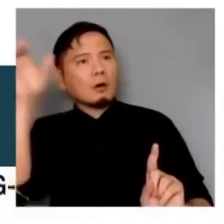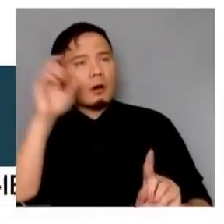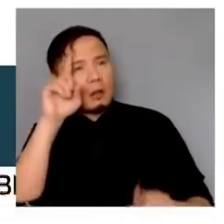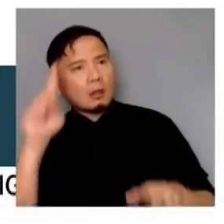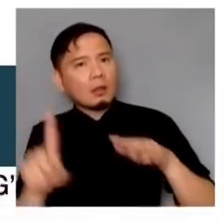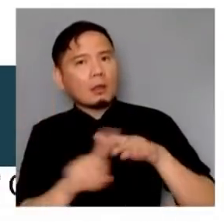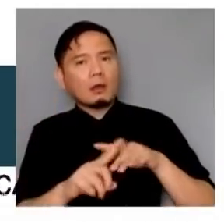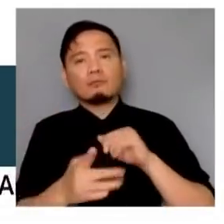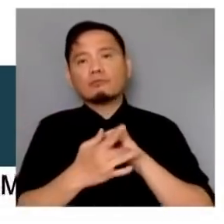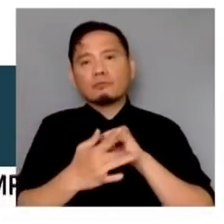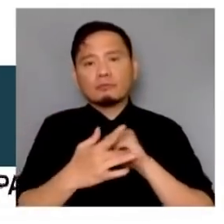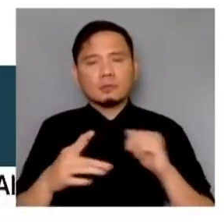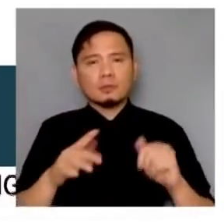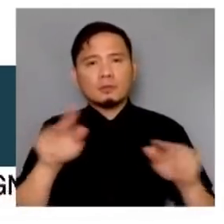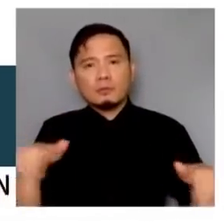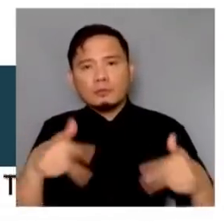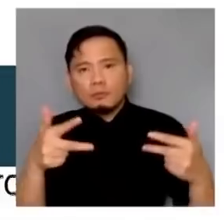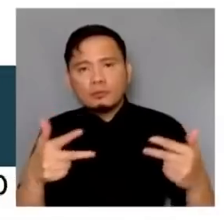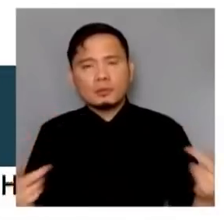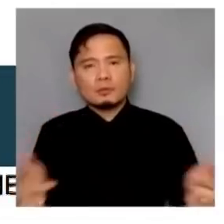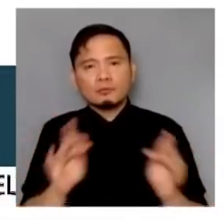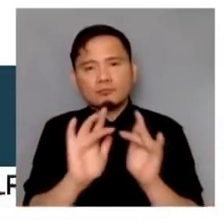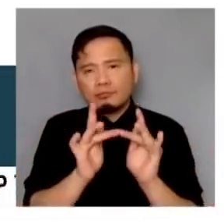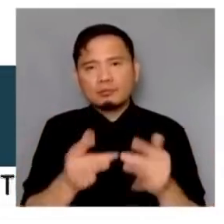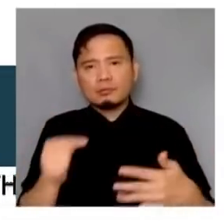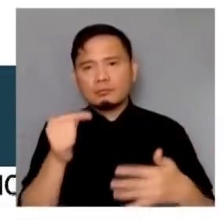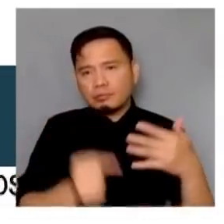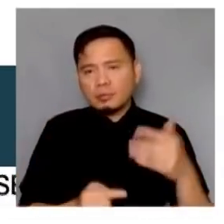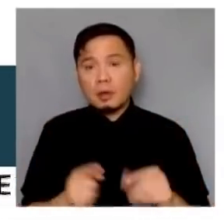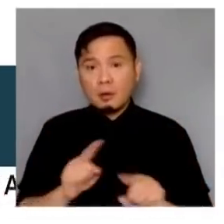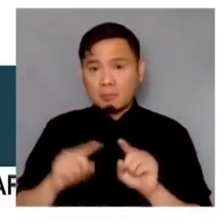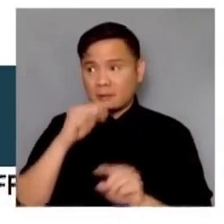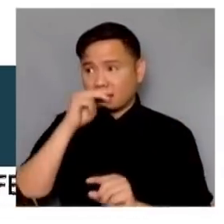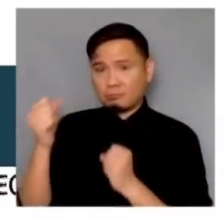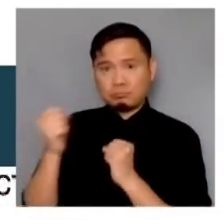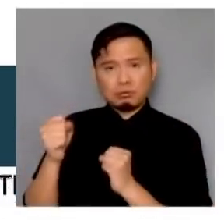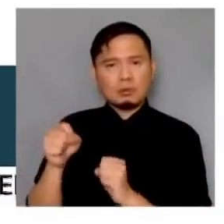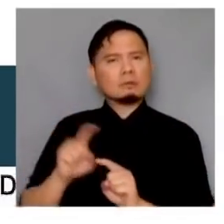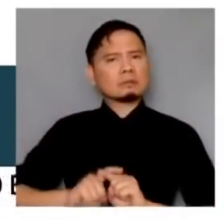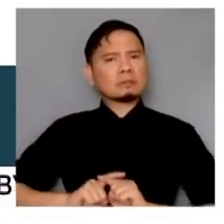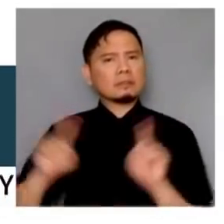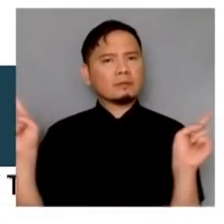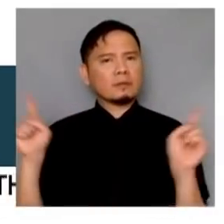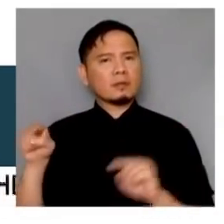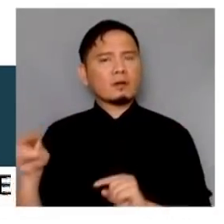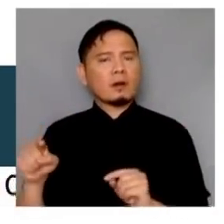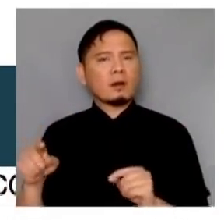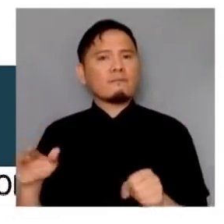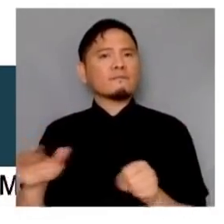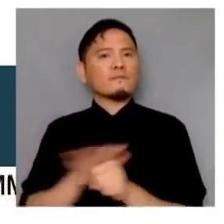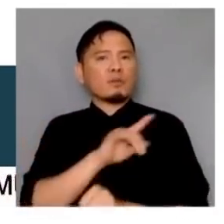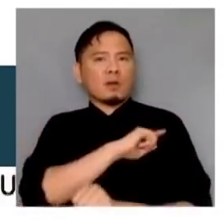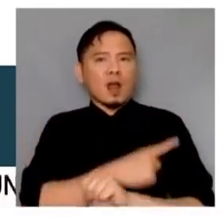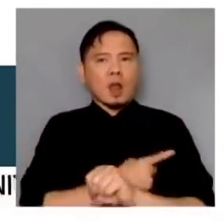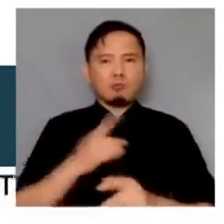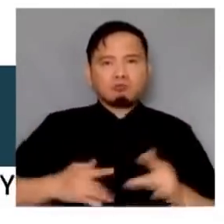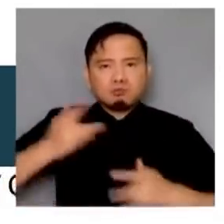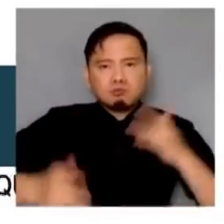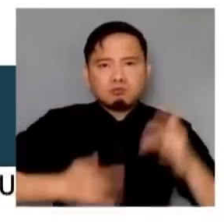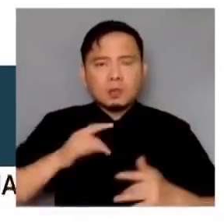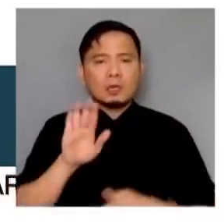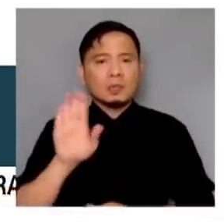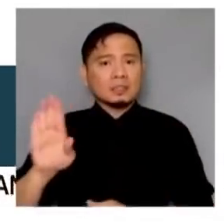e-rally, e-campaigns. But si Senator Manny Pacquiao is full of energy. For the 90-day campaign, puno ang schedule